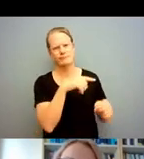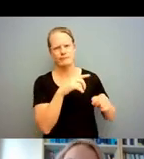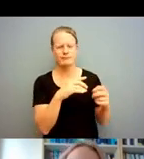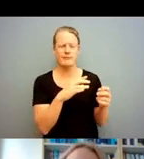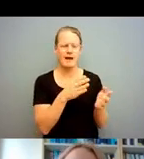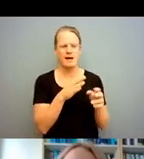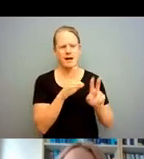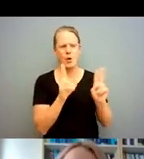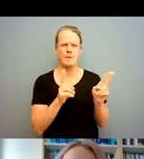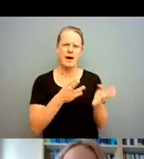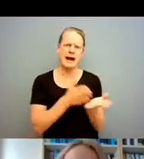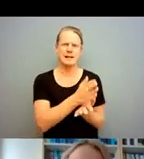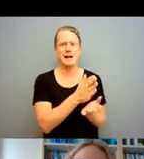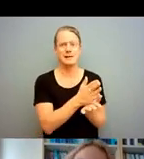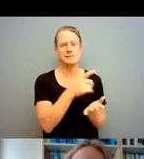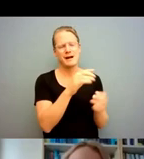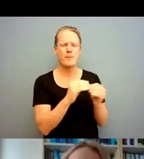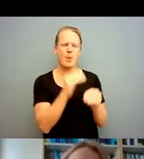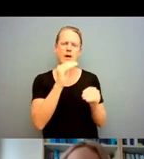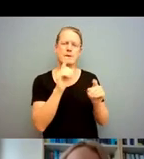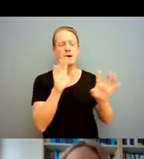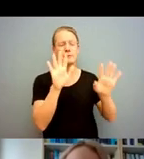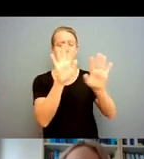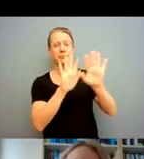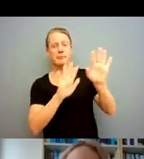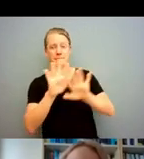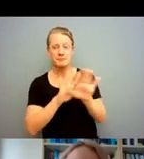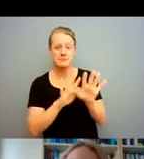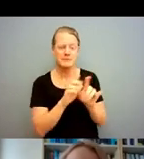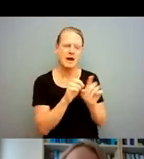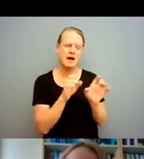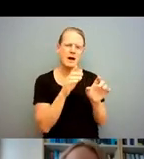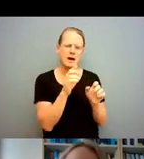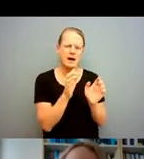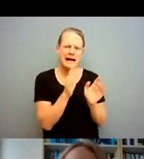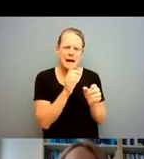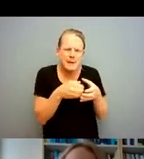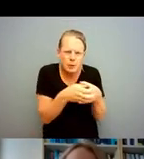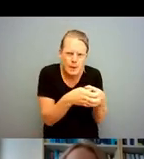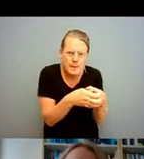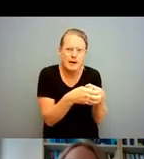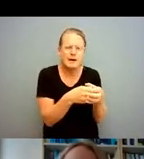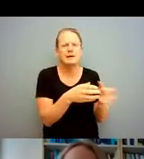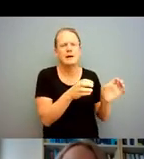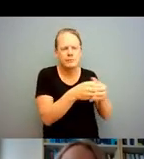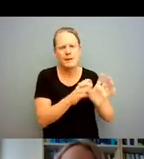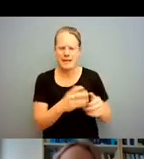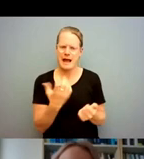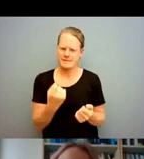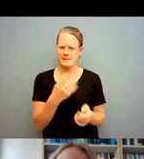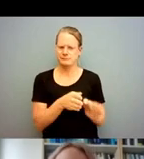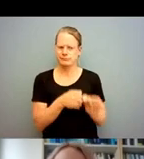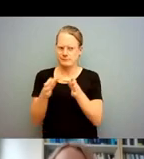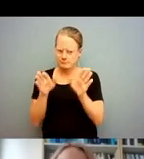groups, minority groups and such. So since the adoption of the